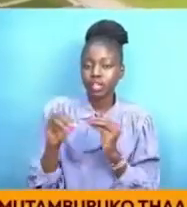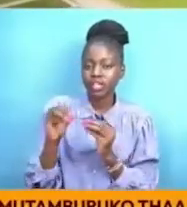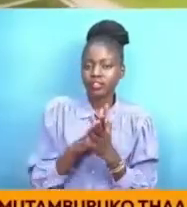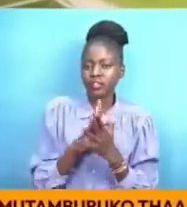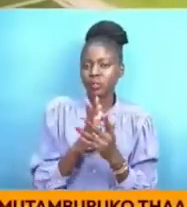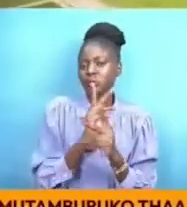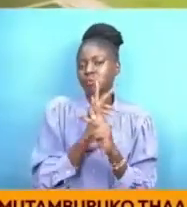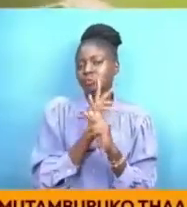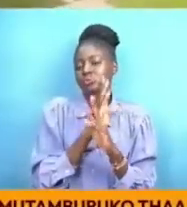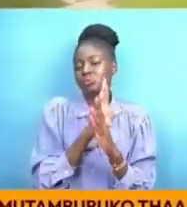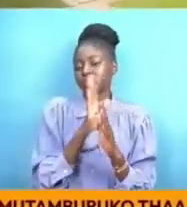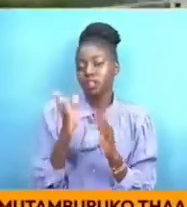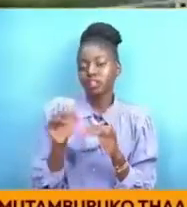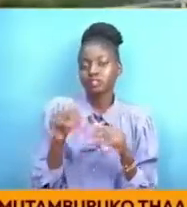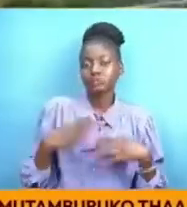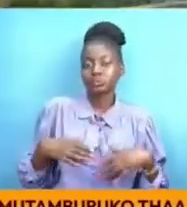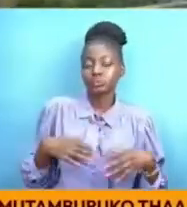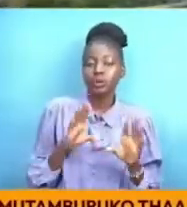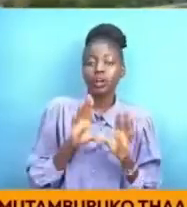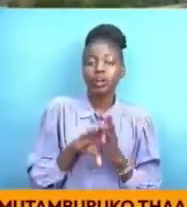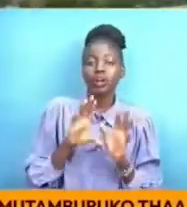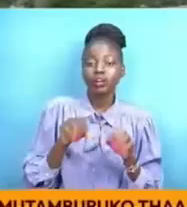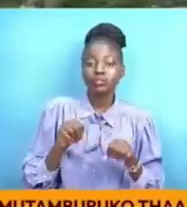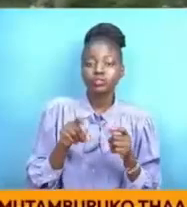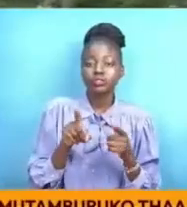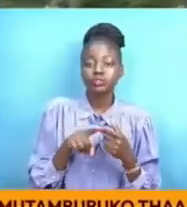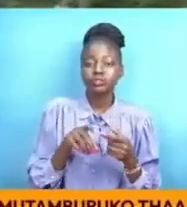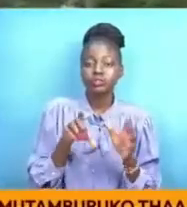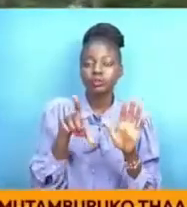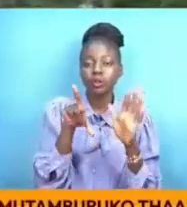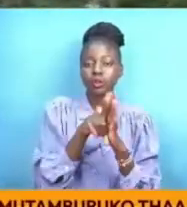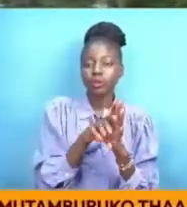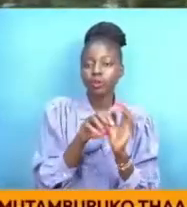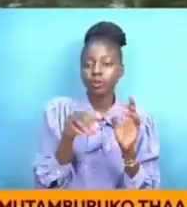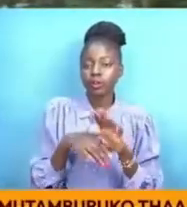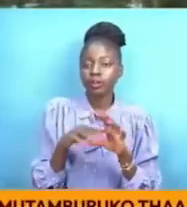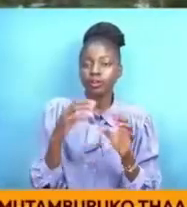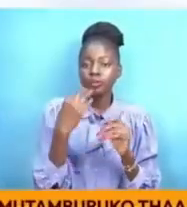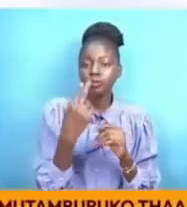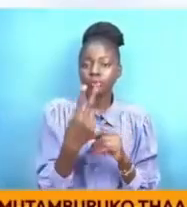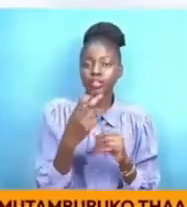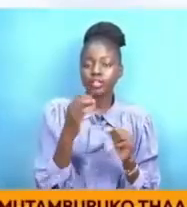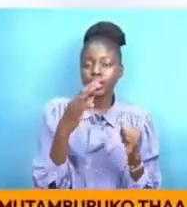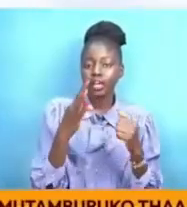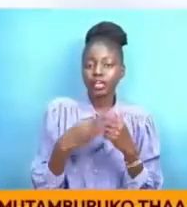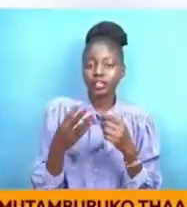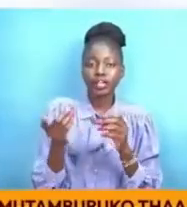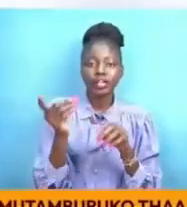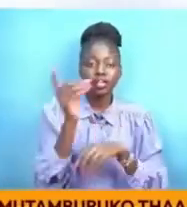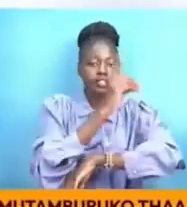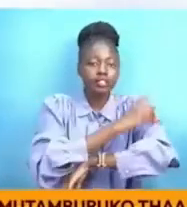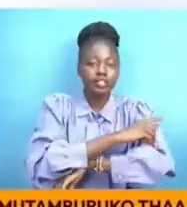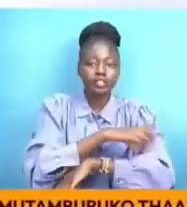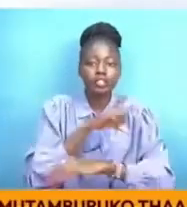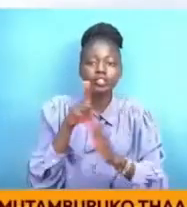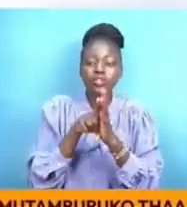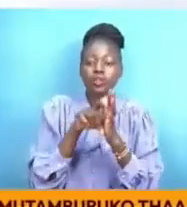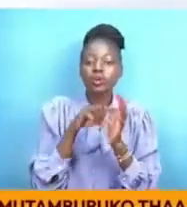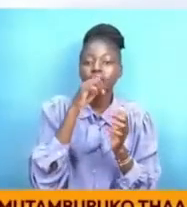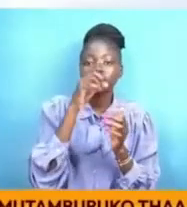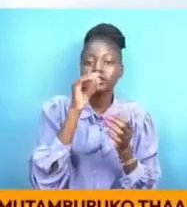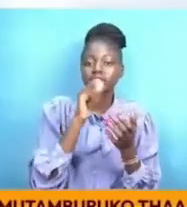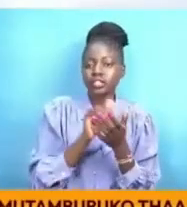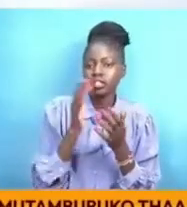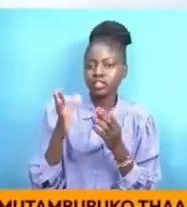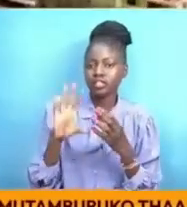andũ arĩa mendekithĩtio kũringana na watho, thutha wa thikũ mĩrongo ĩrĩ na inyanya ici ciathira, watho ũratarĩria atĩ andũ acio